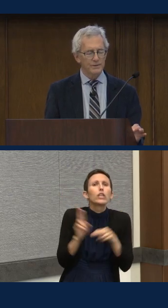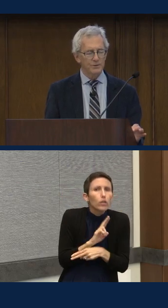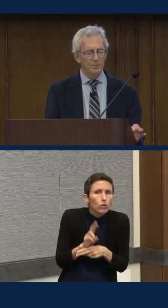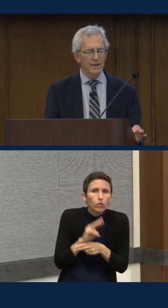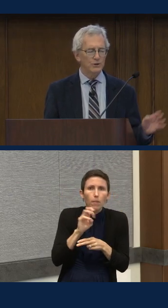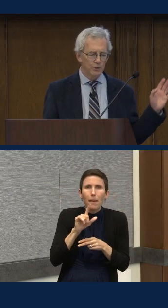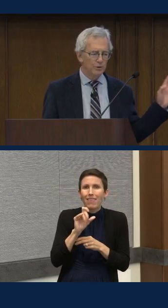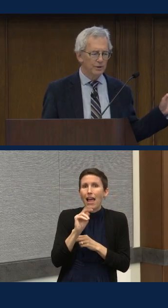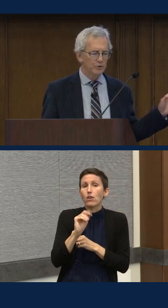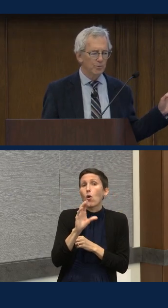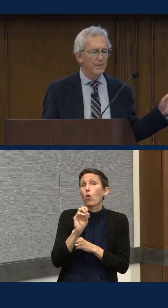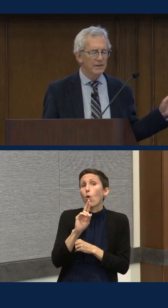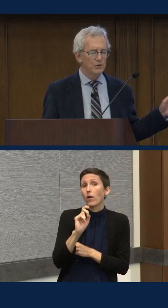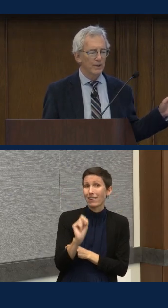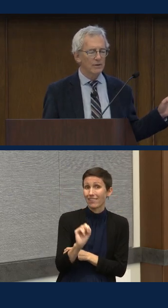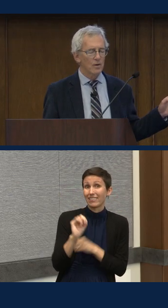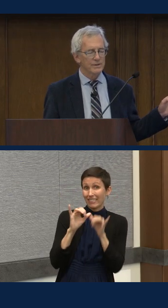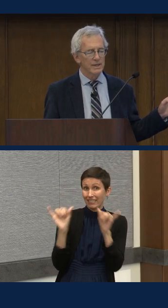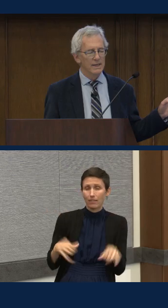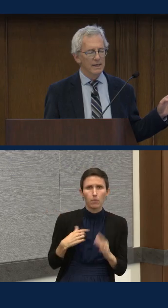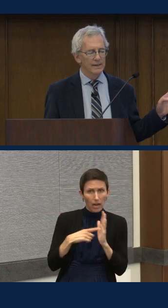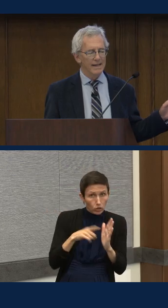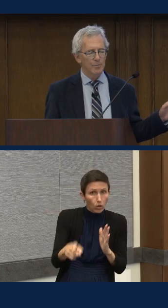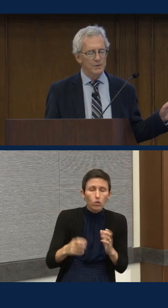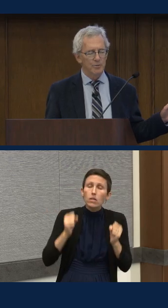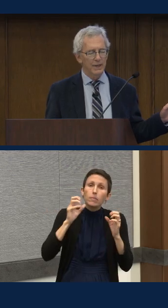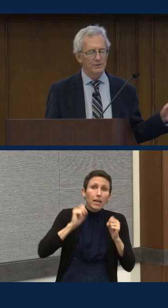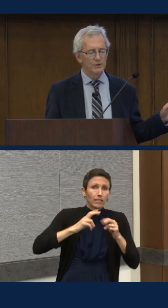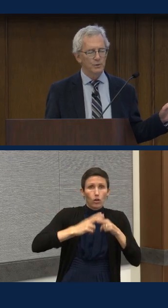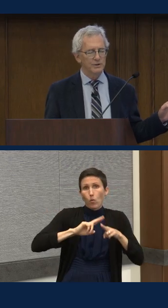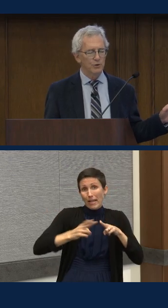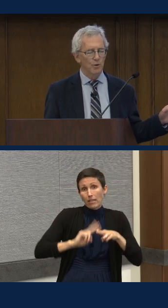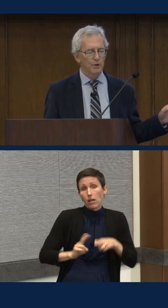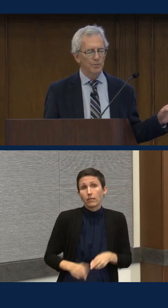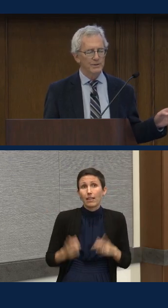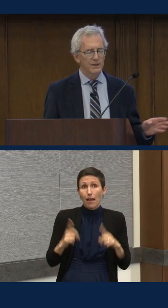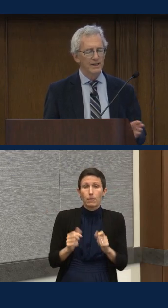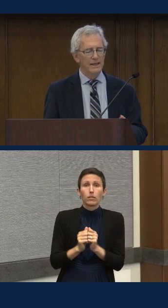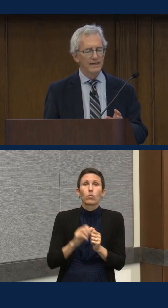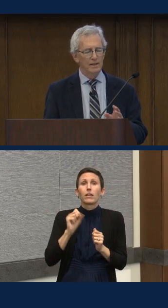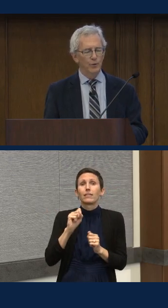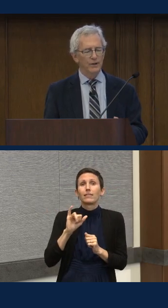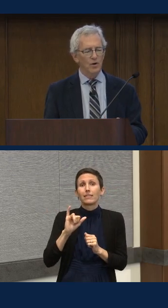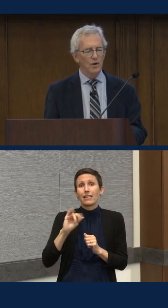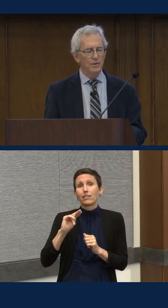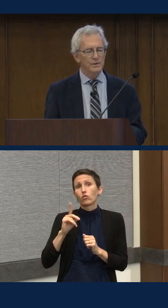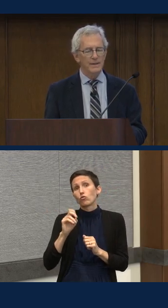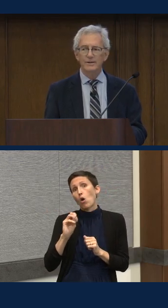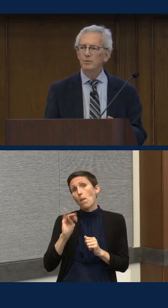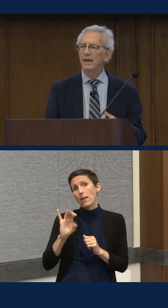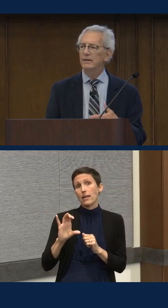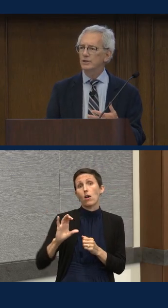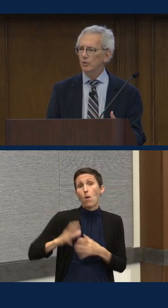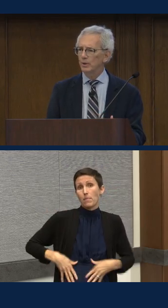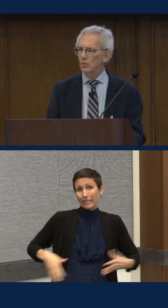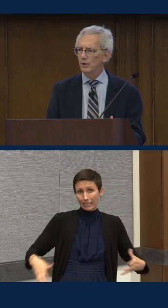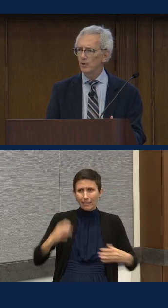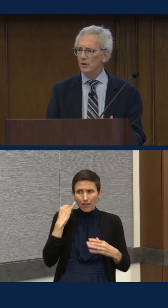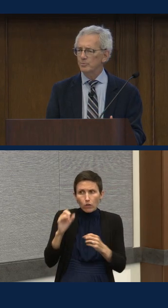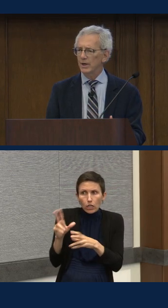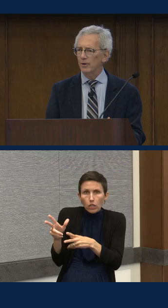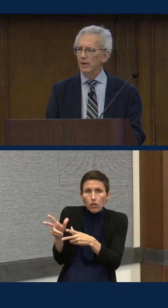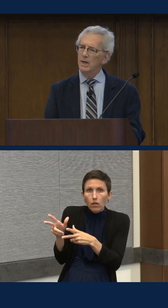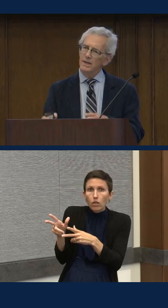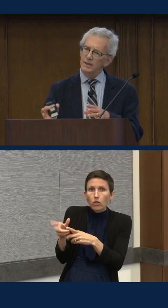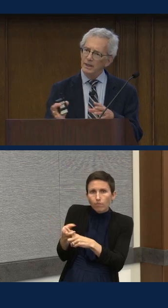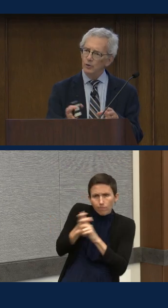melanocortin system, and I showed you the tremendous weight loss that happens in patients with syndromic obesity, if we could harness that to make the GLP-1